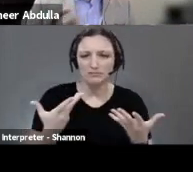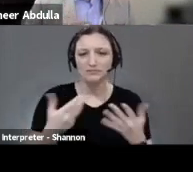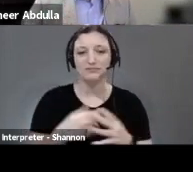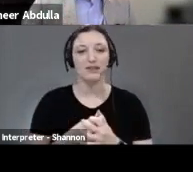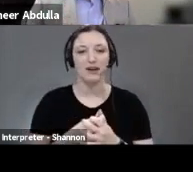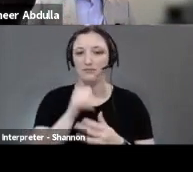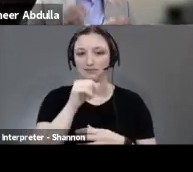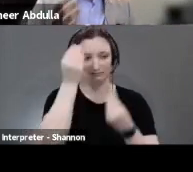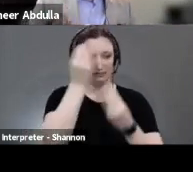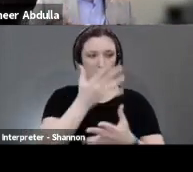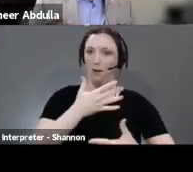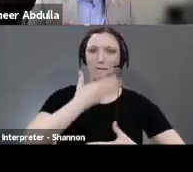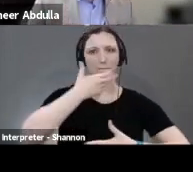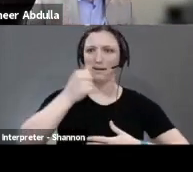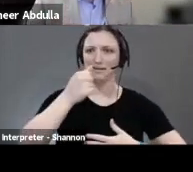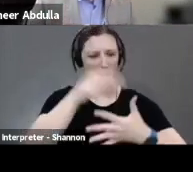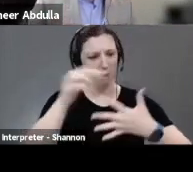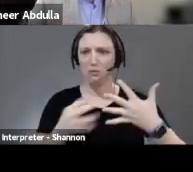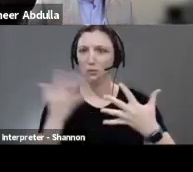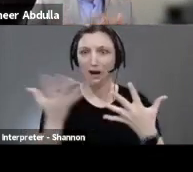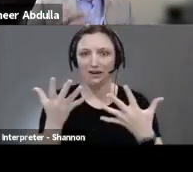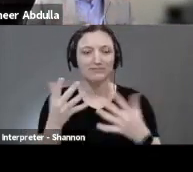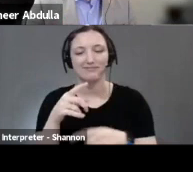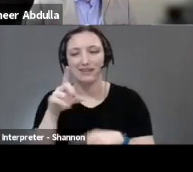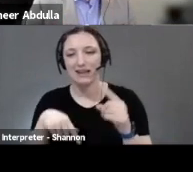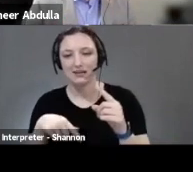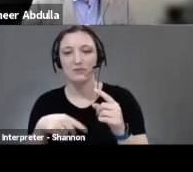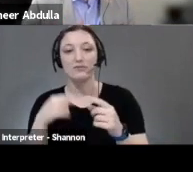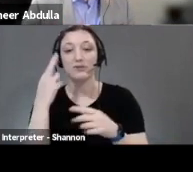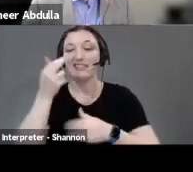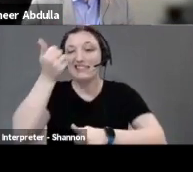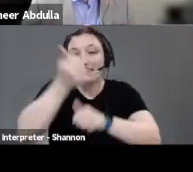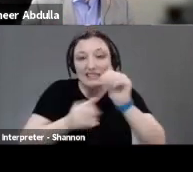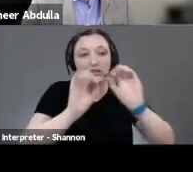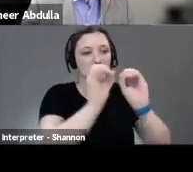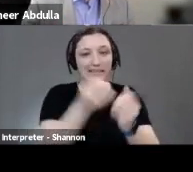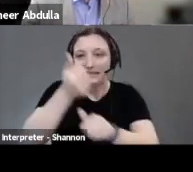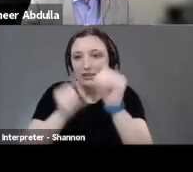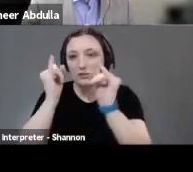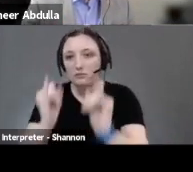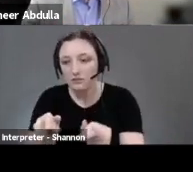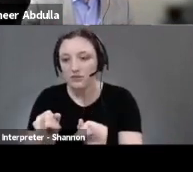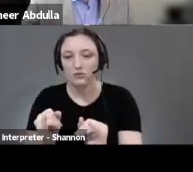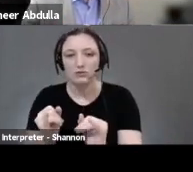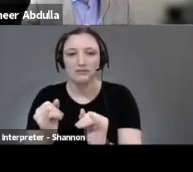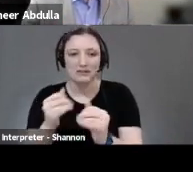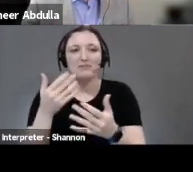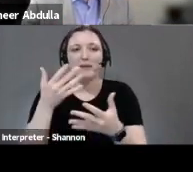every time, but there is certainly an optimal for every single organization and person.